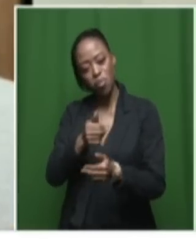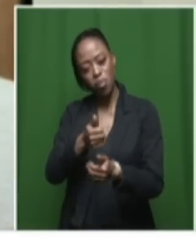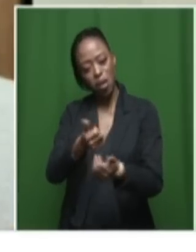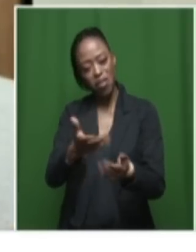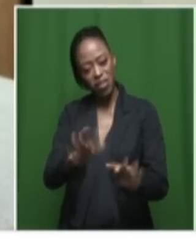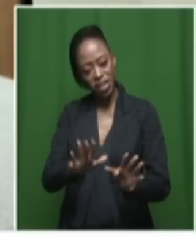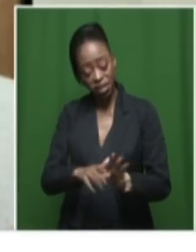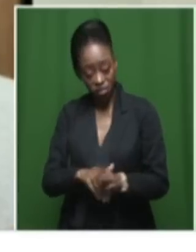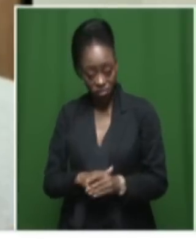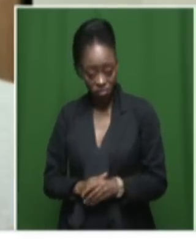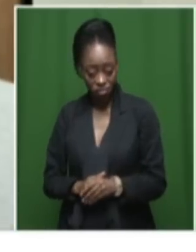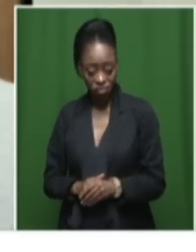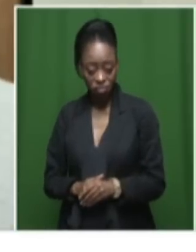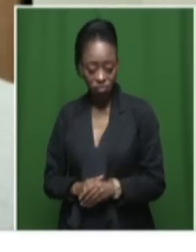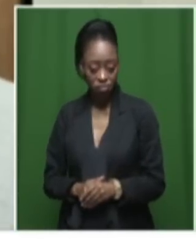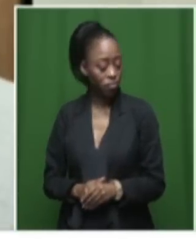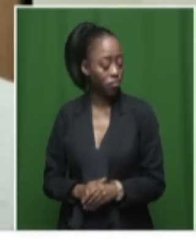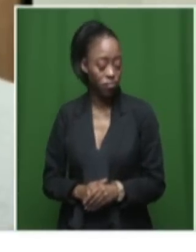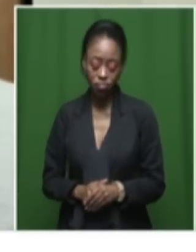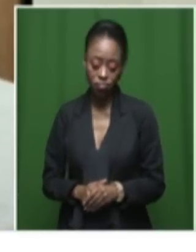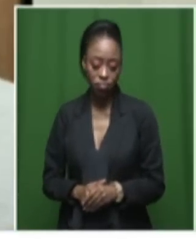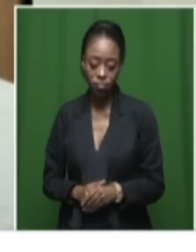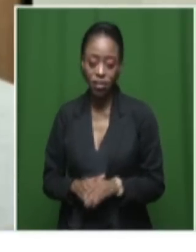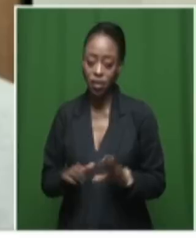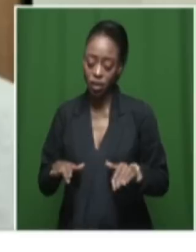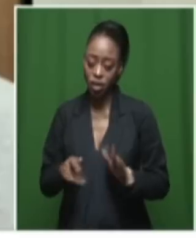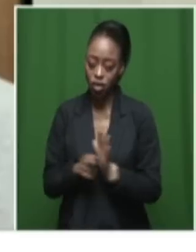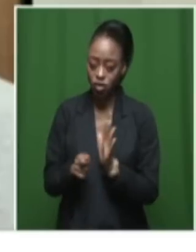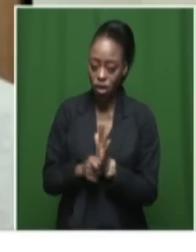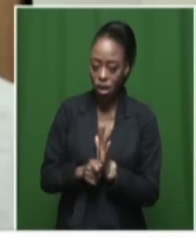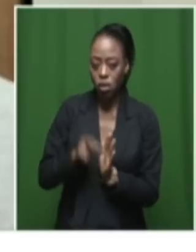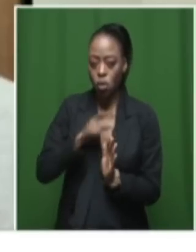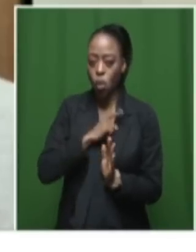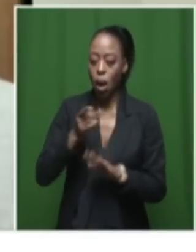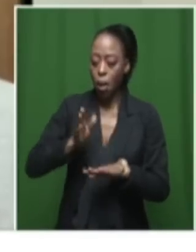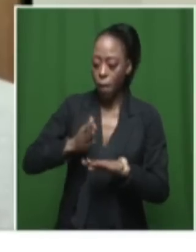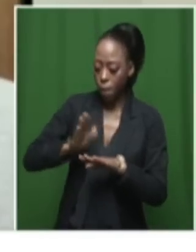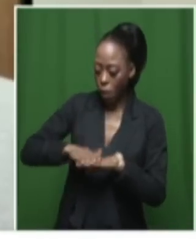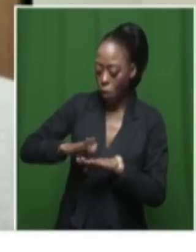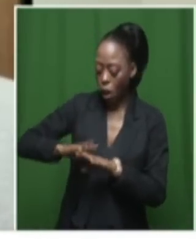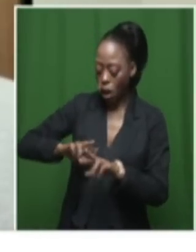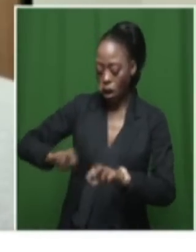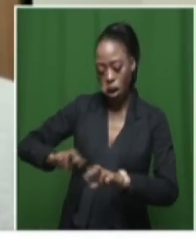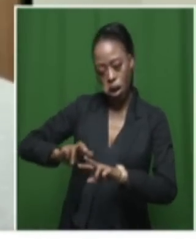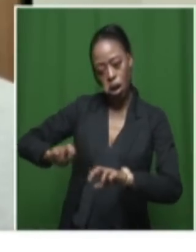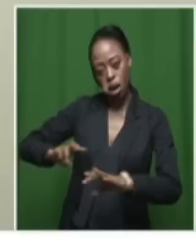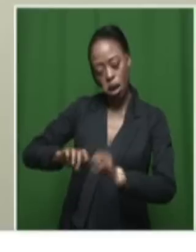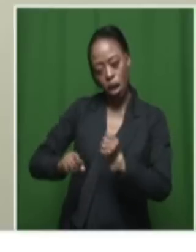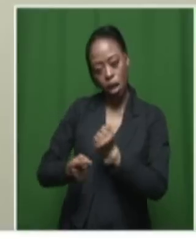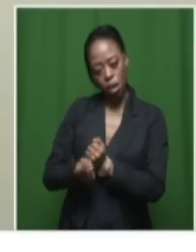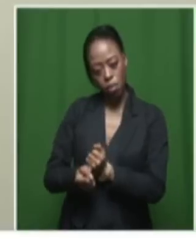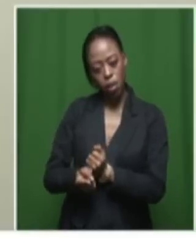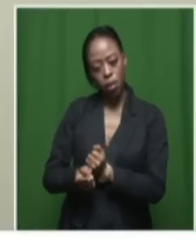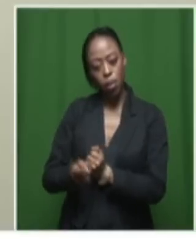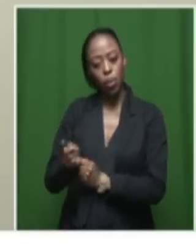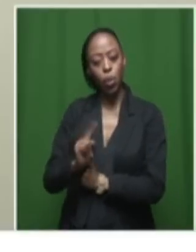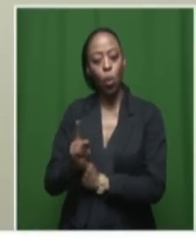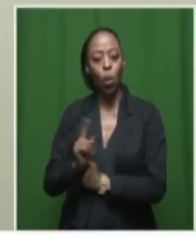Phillip? No, we've yet to write to them because we're just doing some further research on a couple of